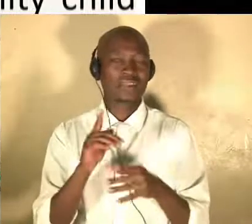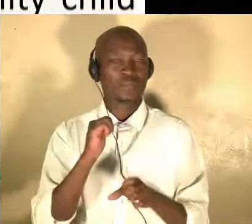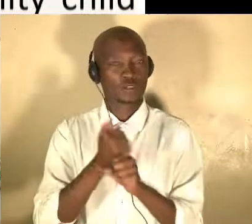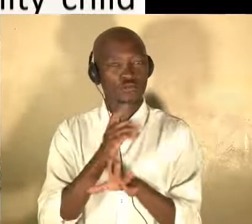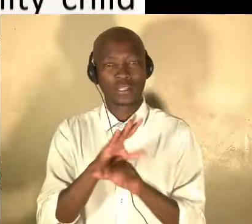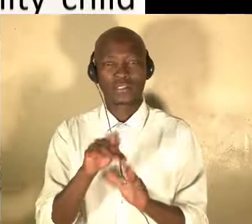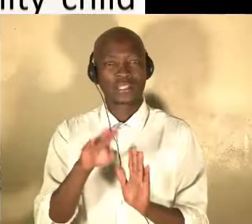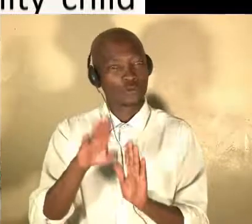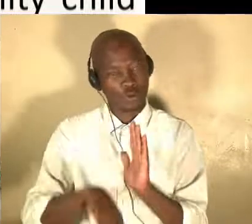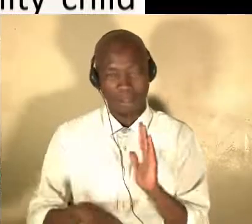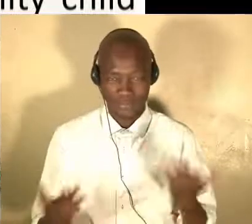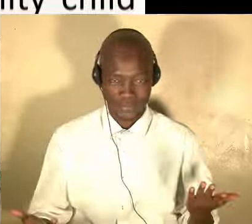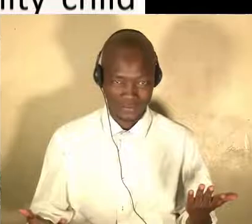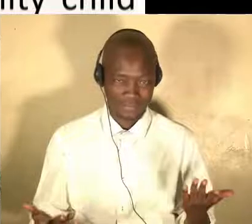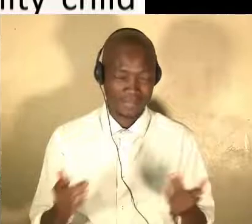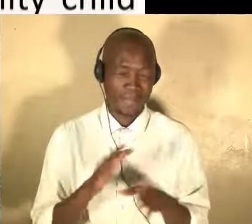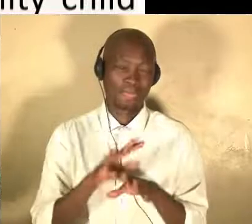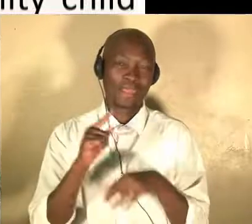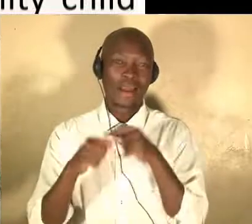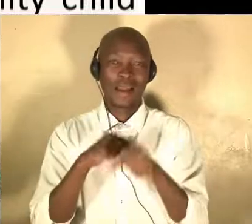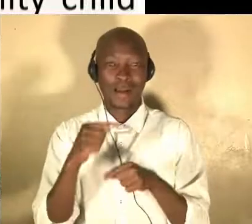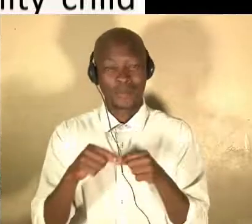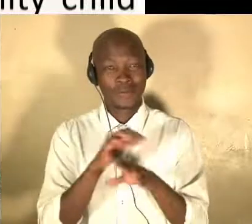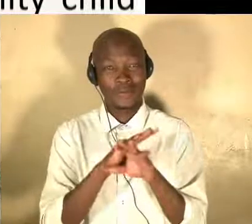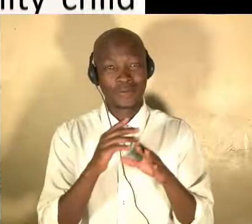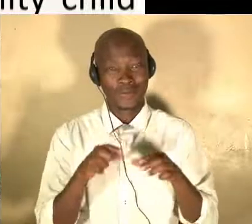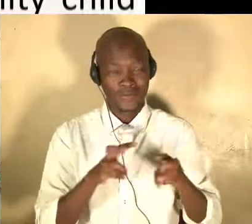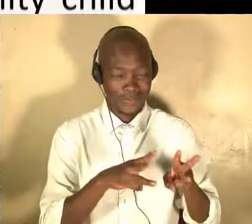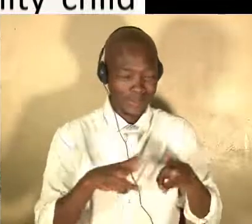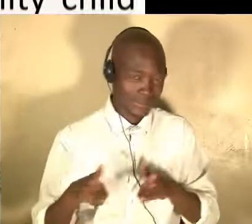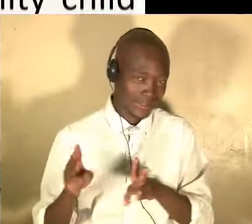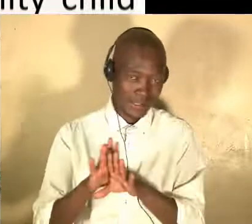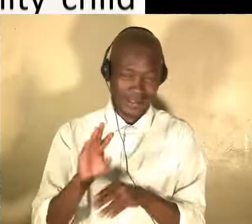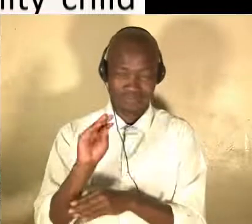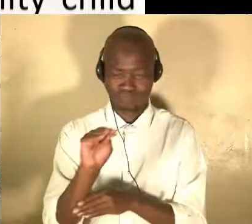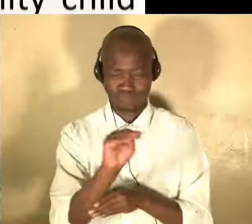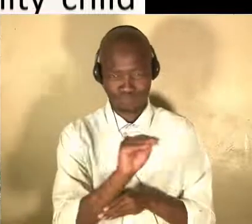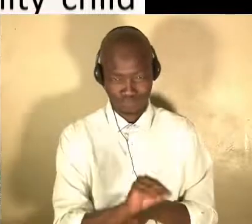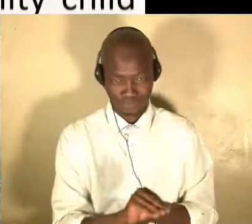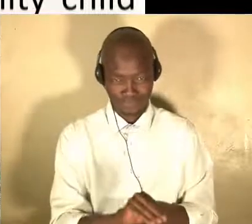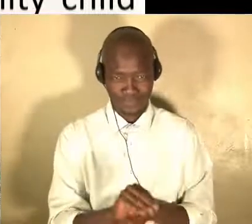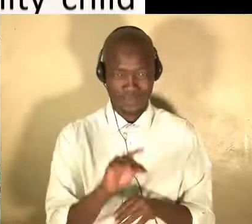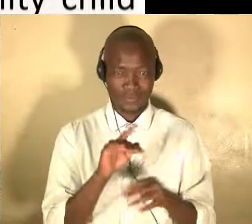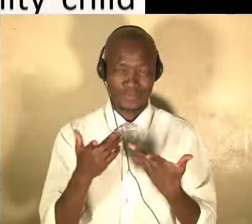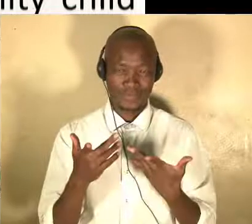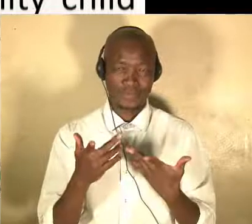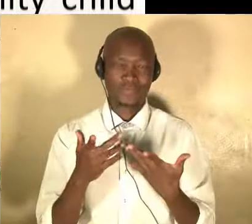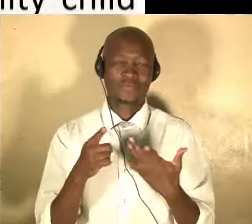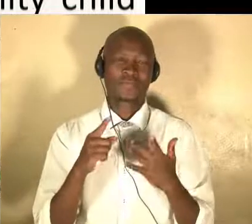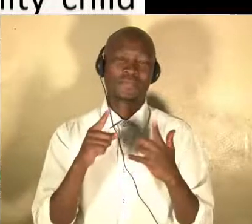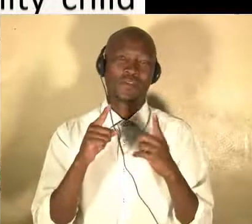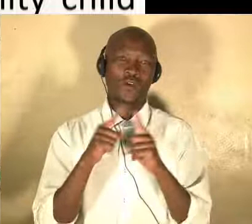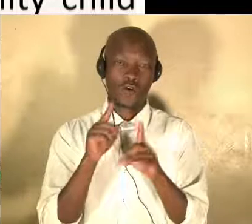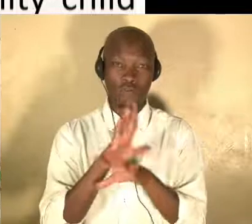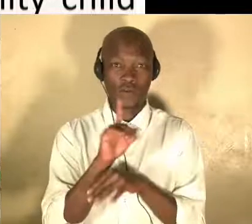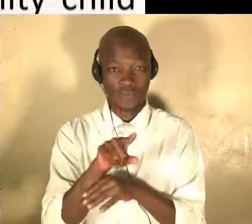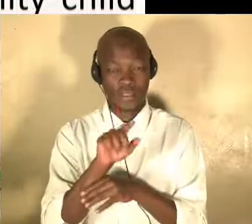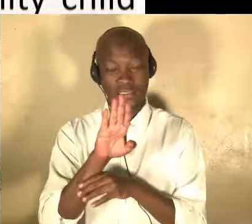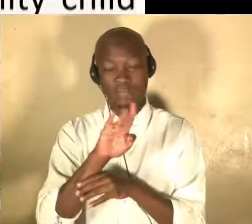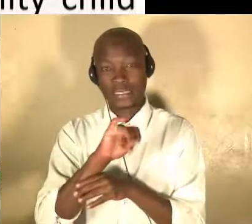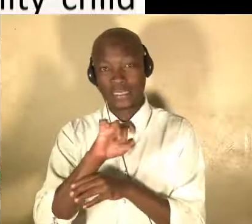And in terms of the mechanisms that are being put in place in terms of this